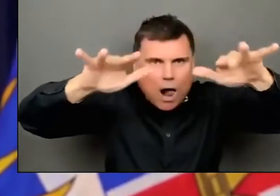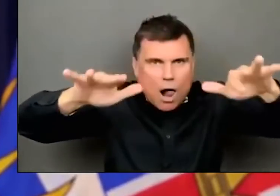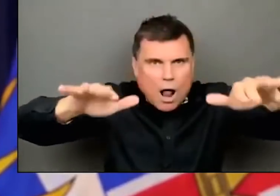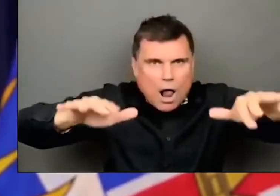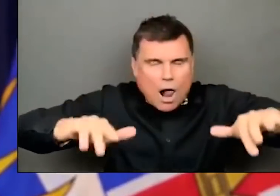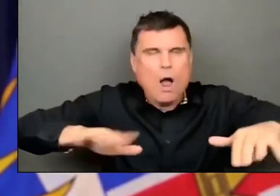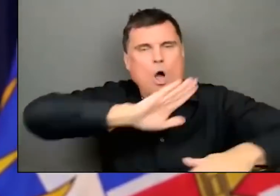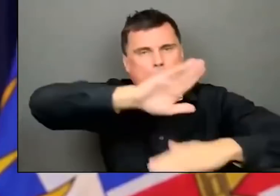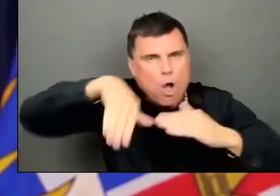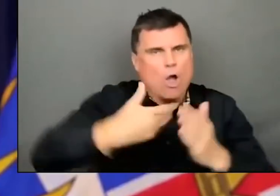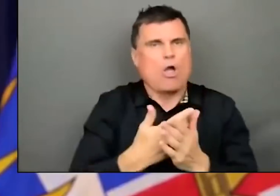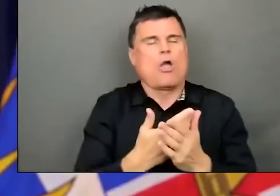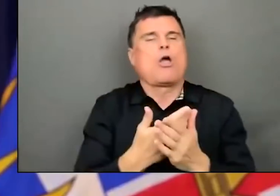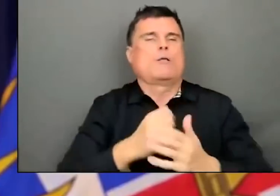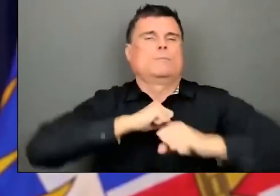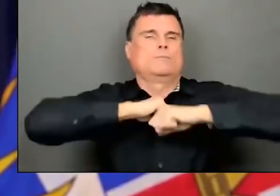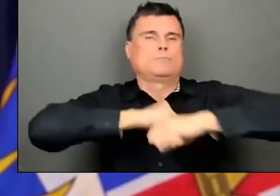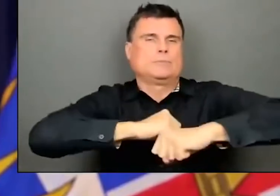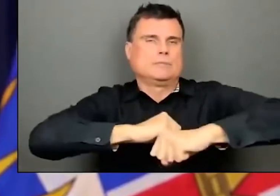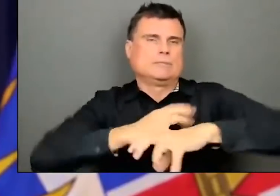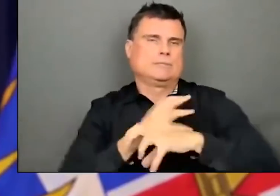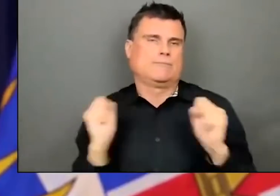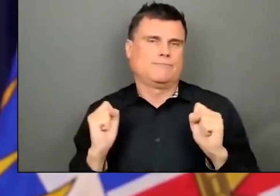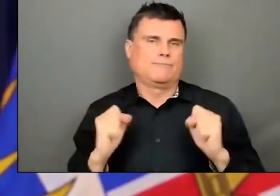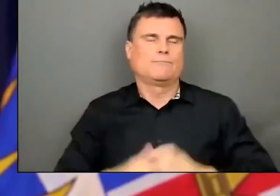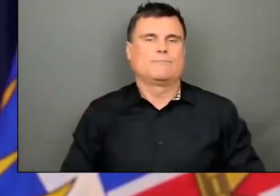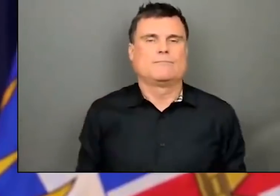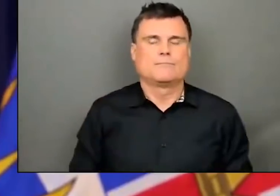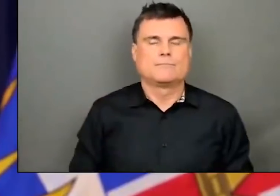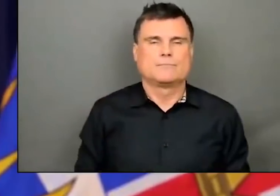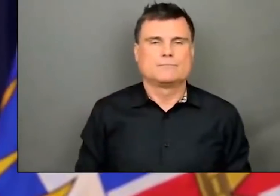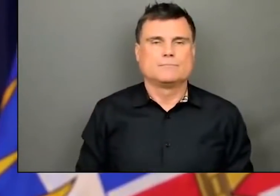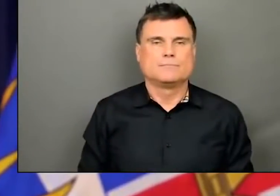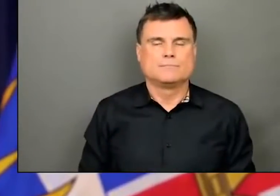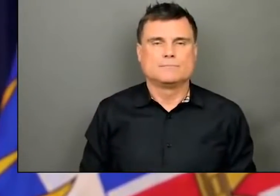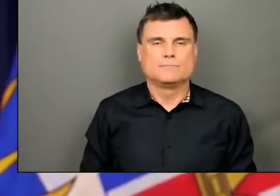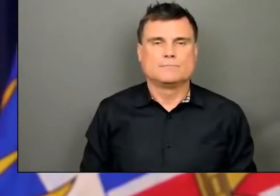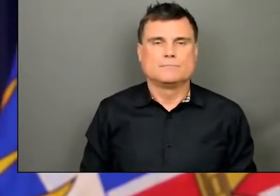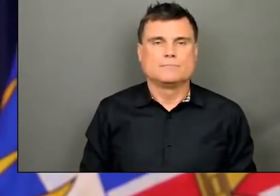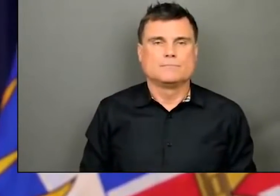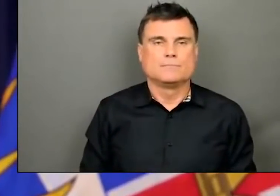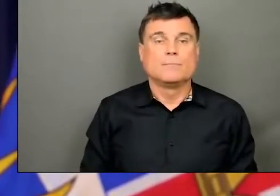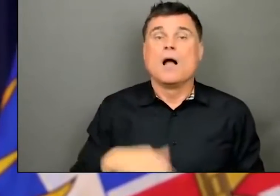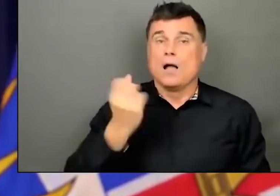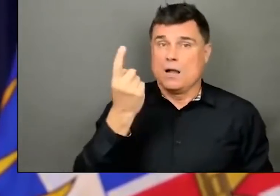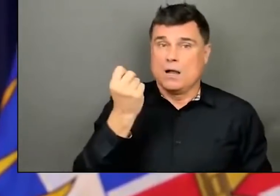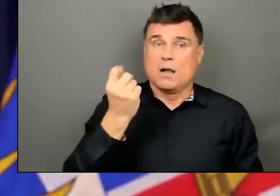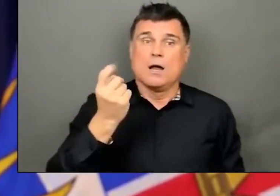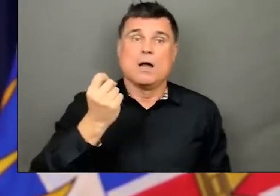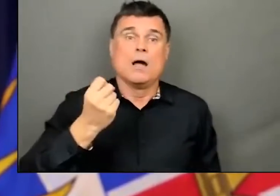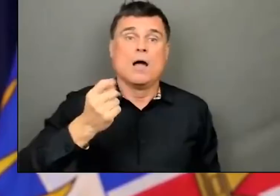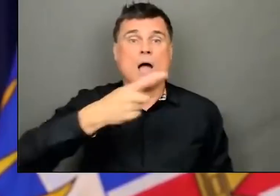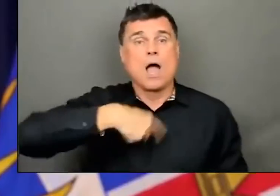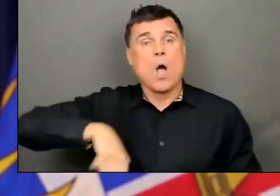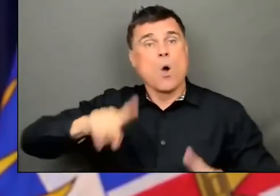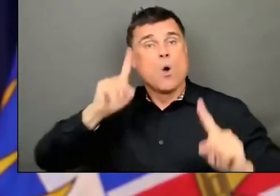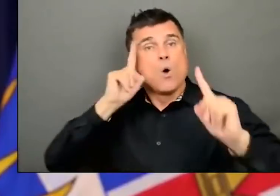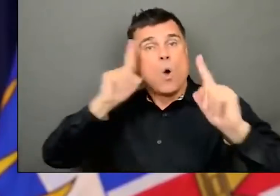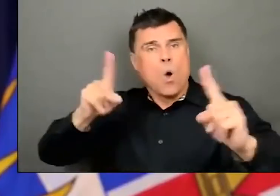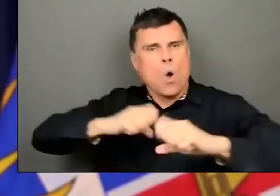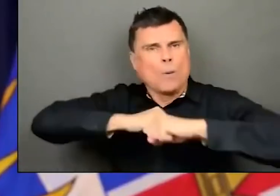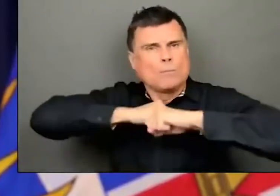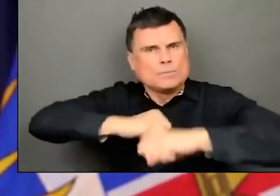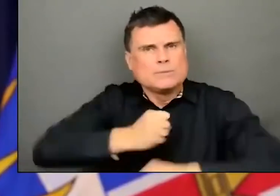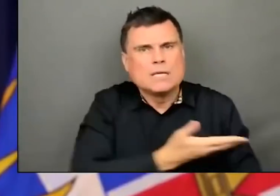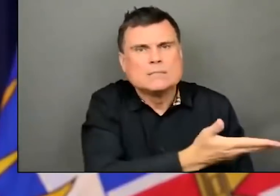As you know, we're working to protect those who are at highest risk, and I am grateful particularly to everybody who has the millions